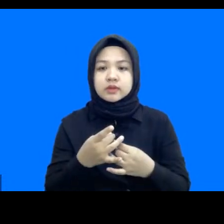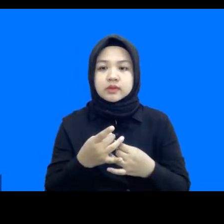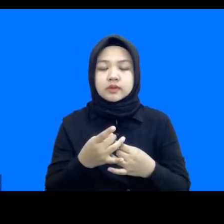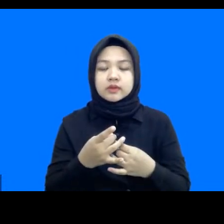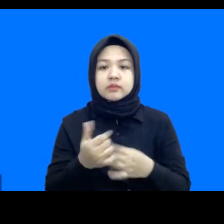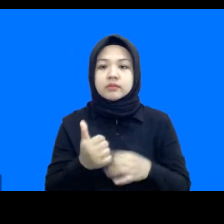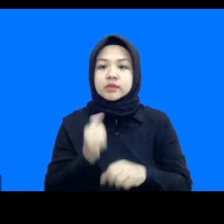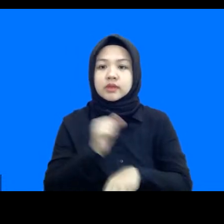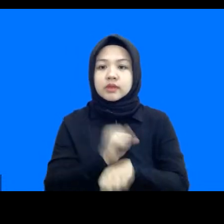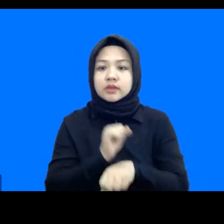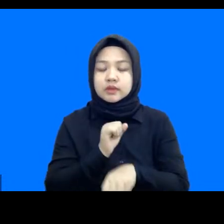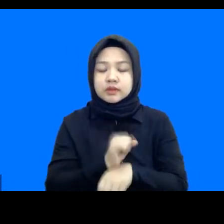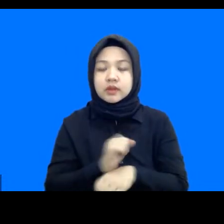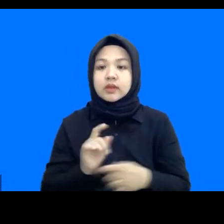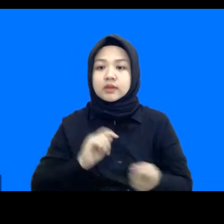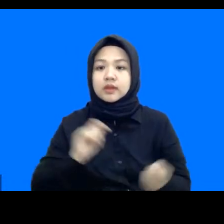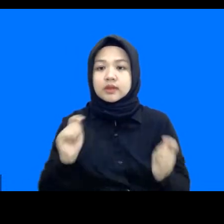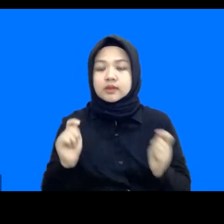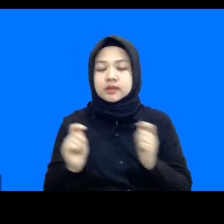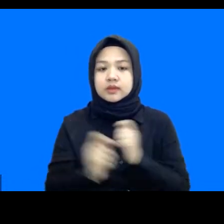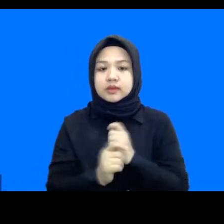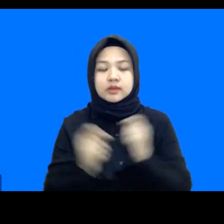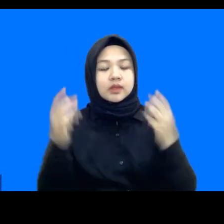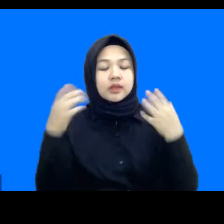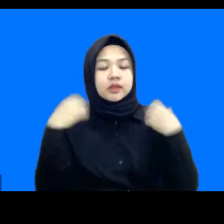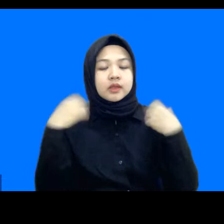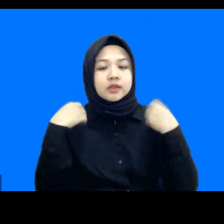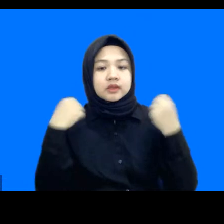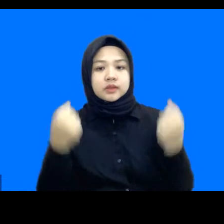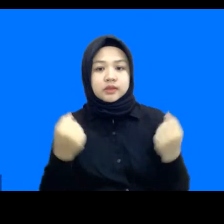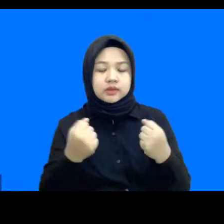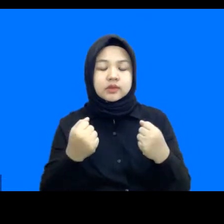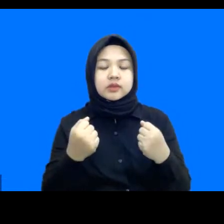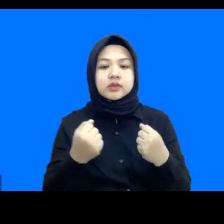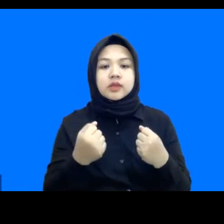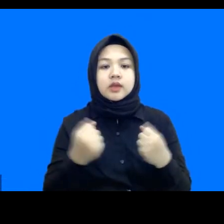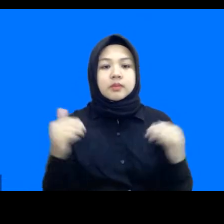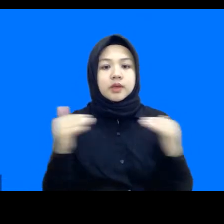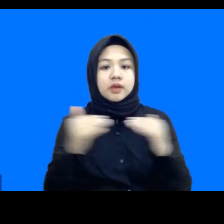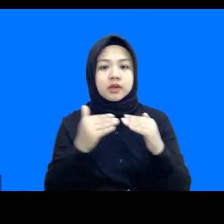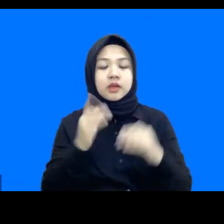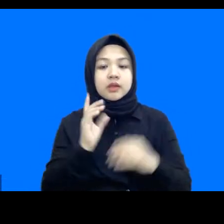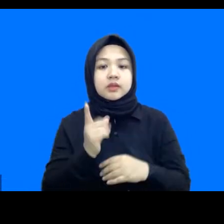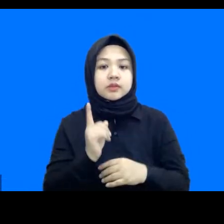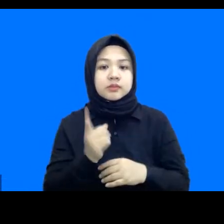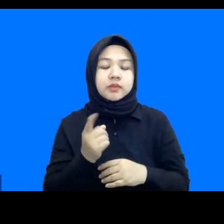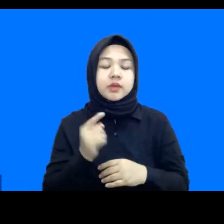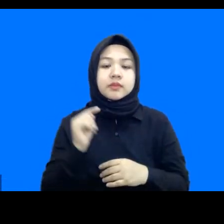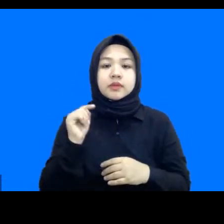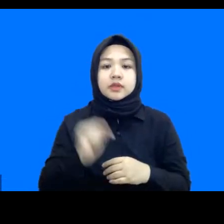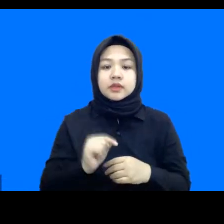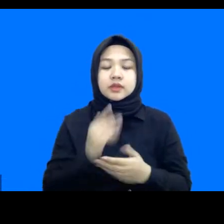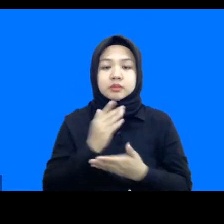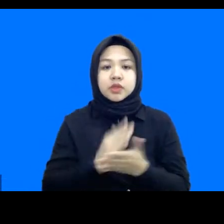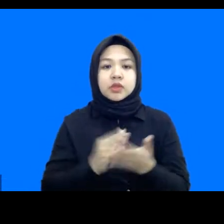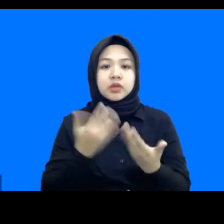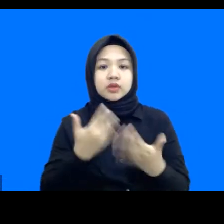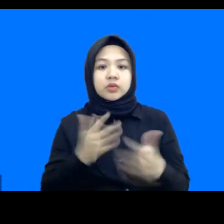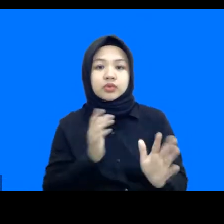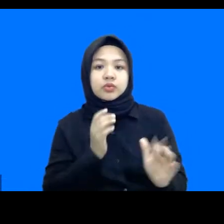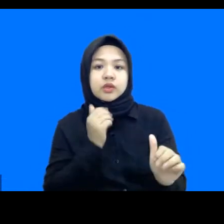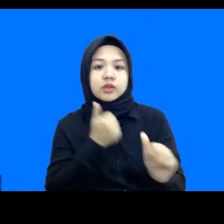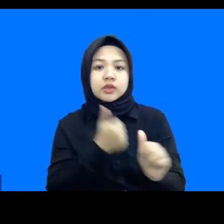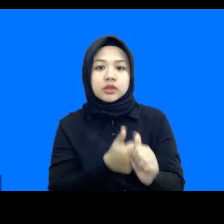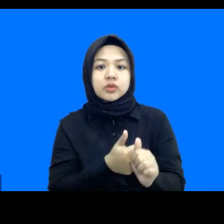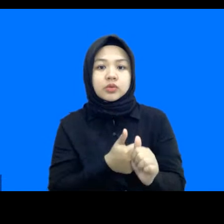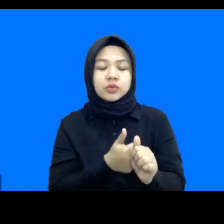JET is currently being included as one of the requirements, or one of the things that has